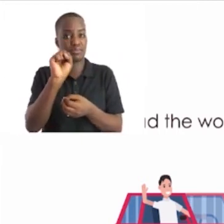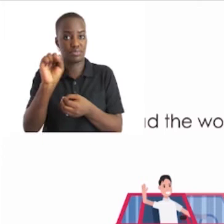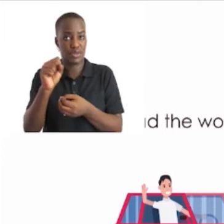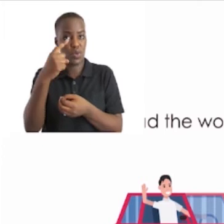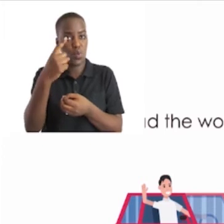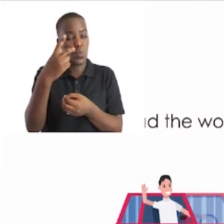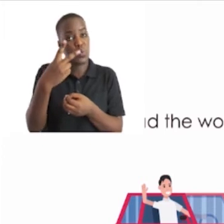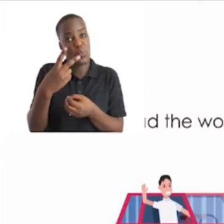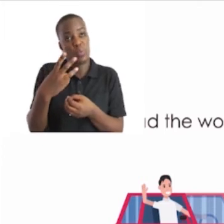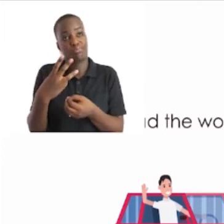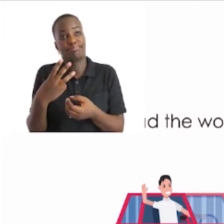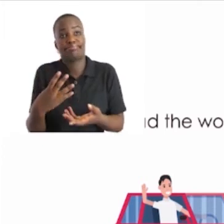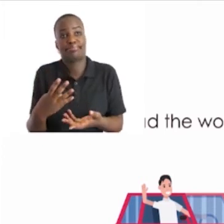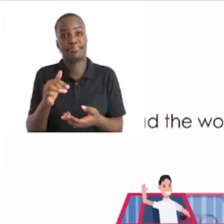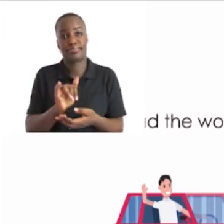or 4?